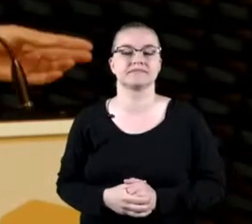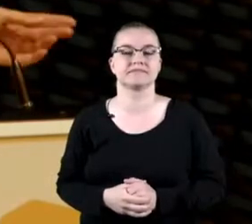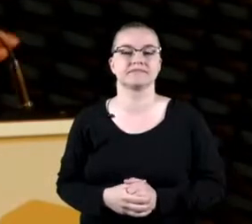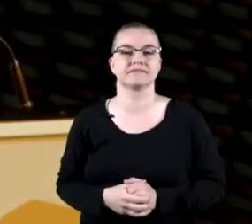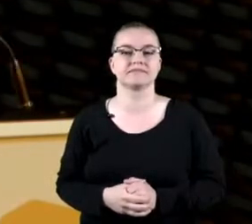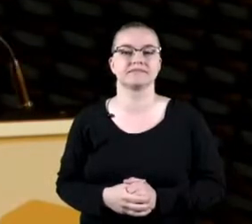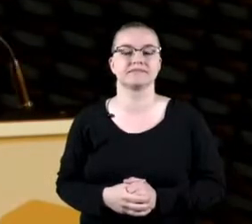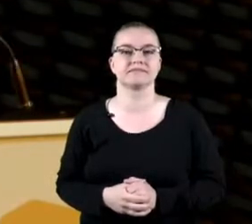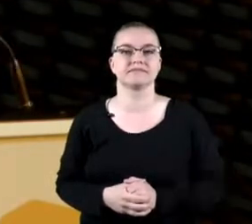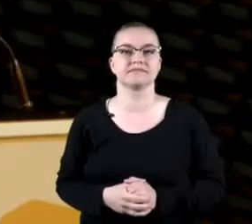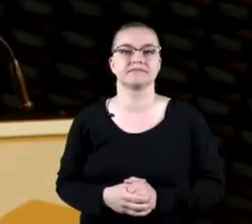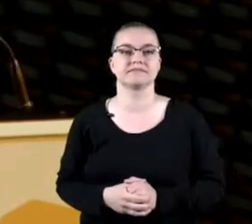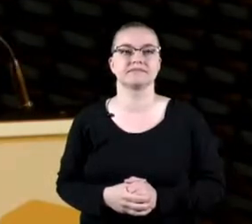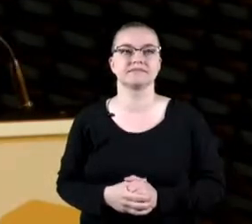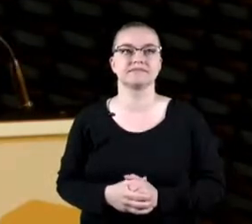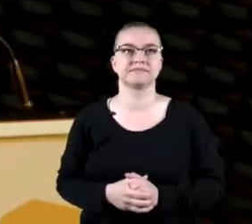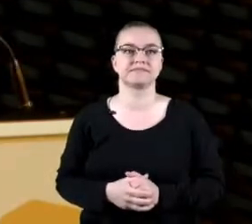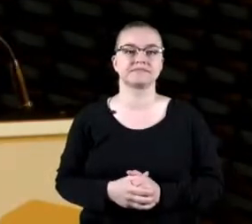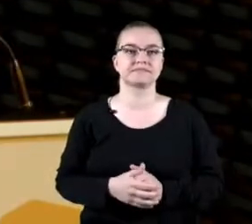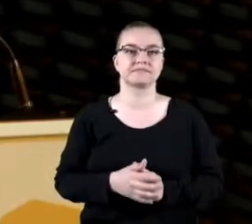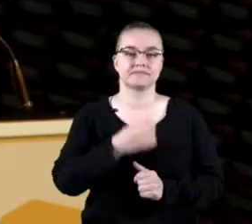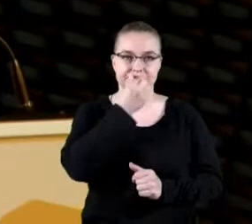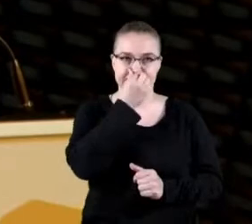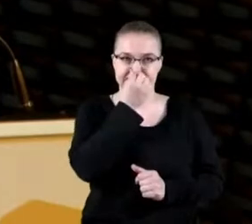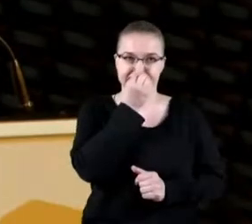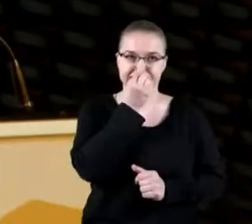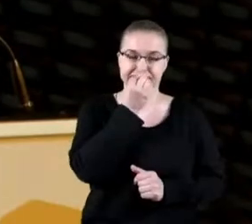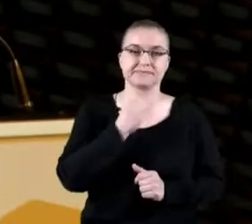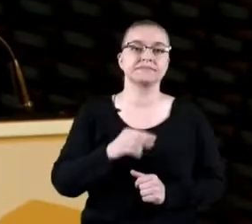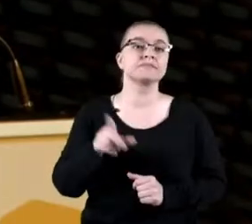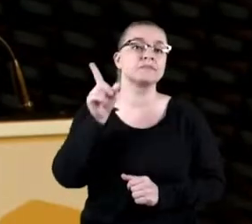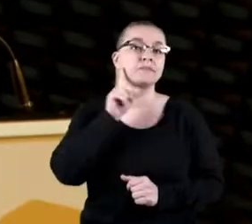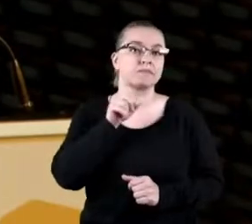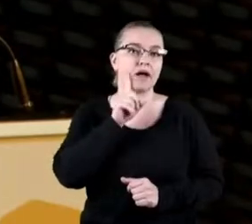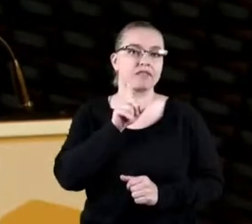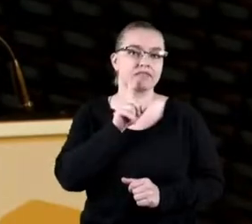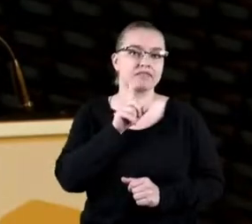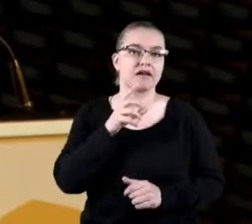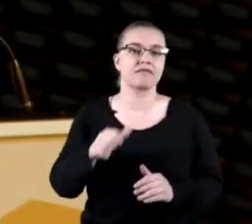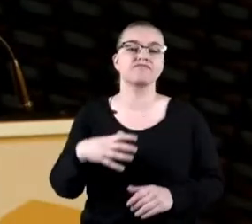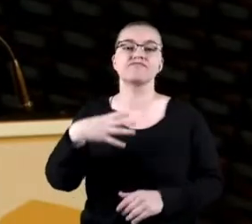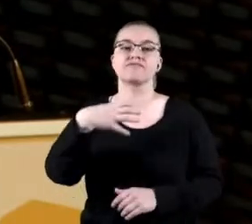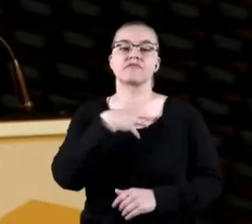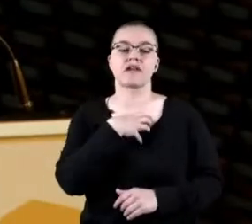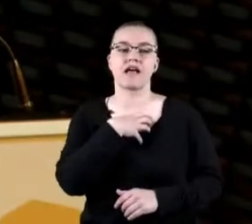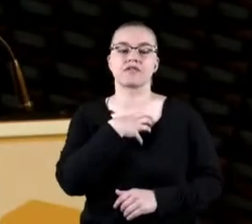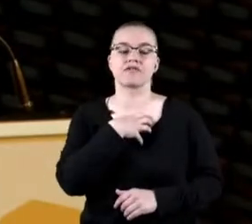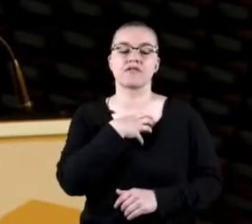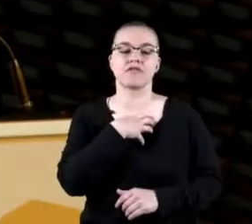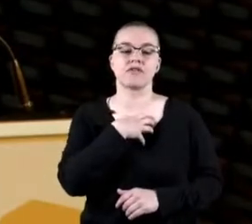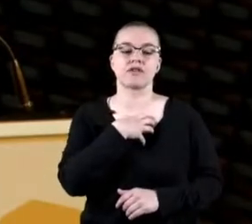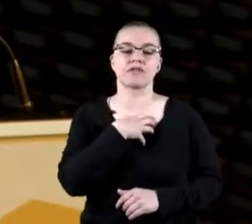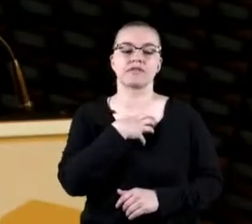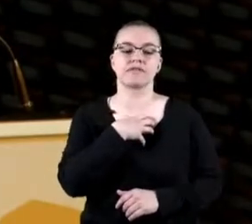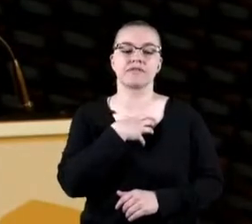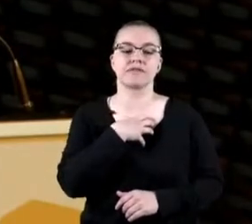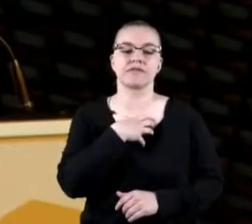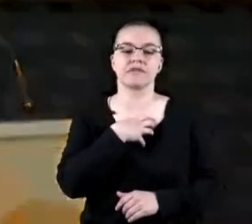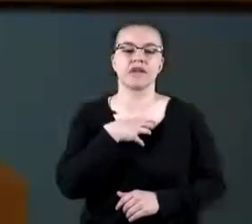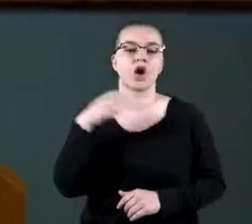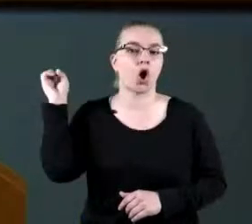Yes, please. Mr. Sergio Lopez, Director of Urban Planning of Medellin, Colombia.